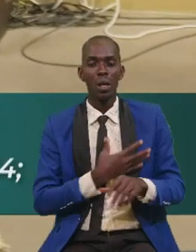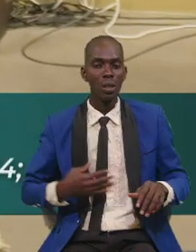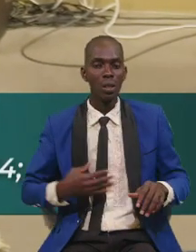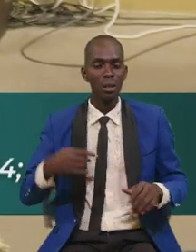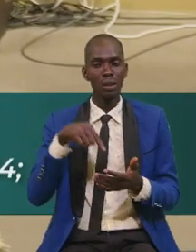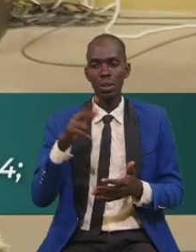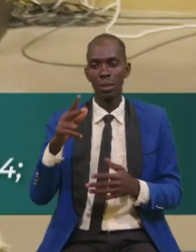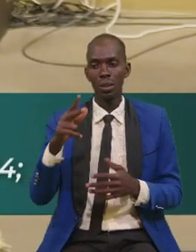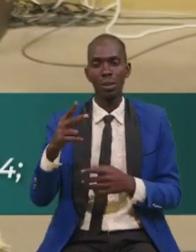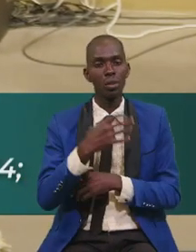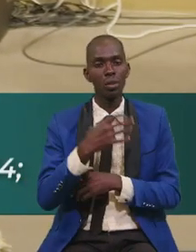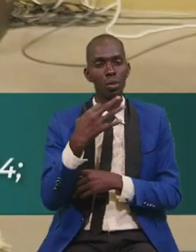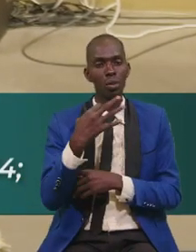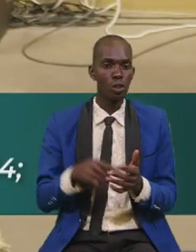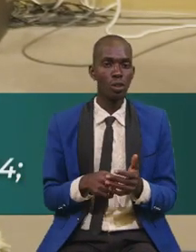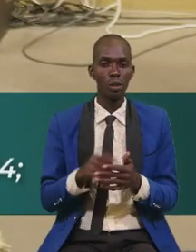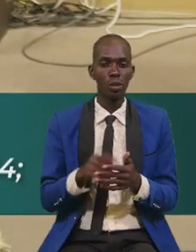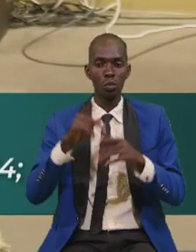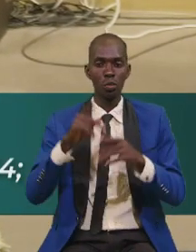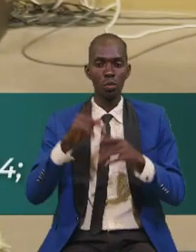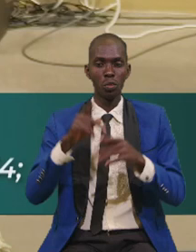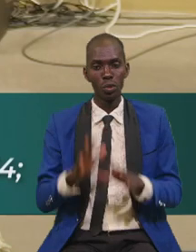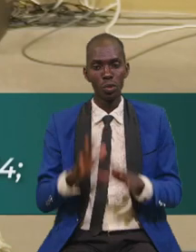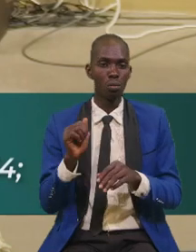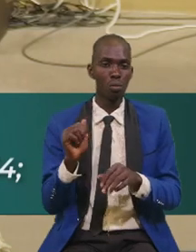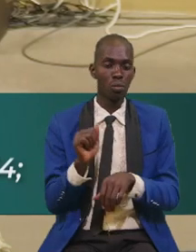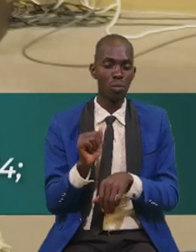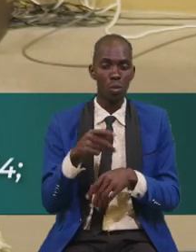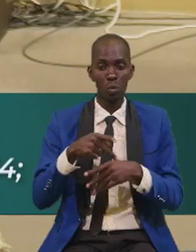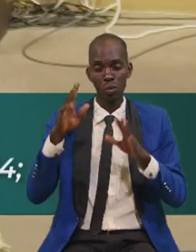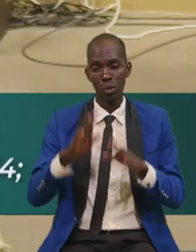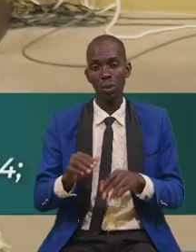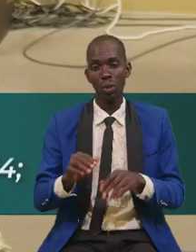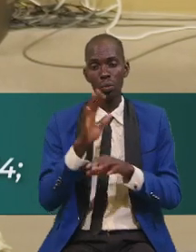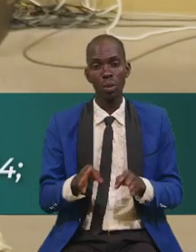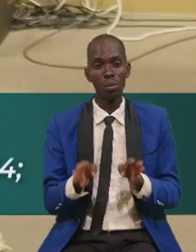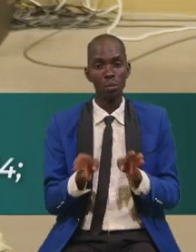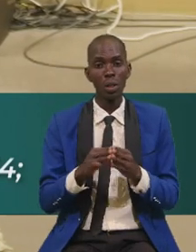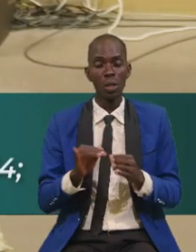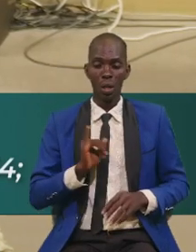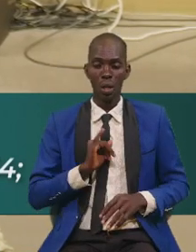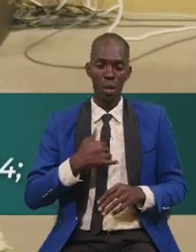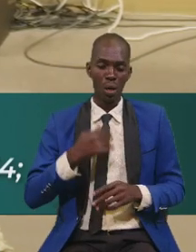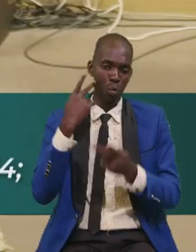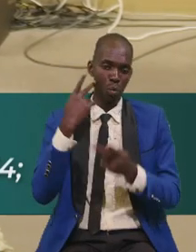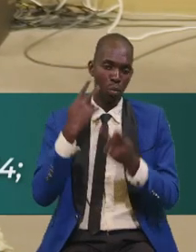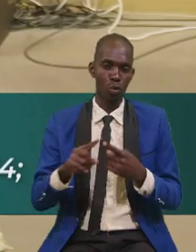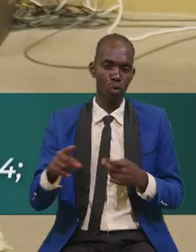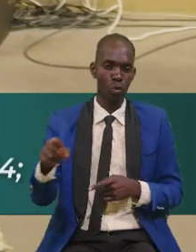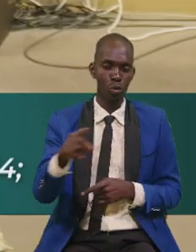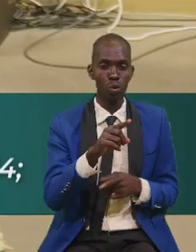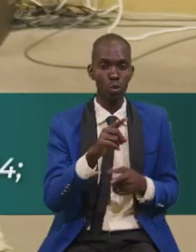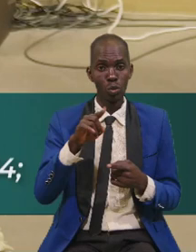have prophesied as he commanded me. To you and to the people who are listening everywhere, I've